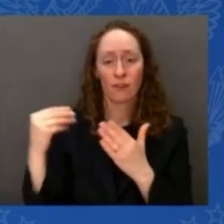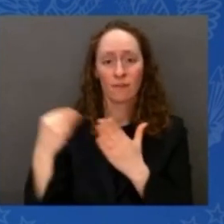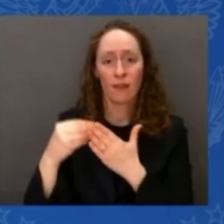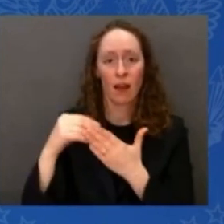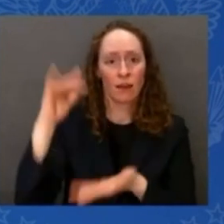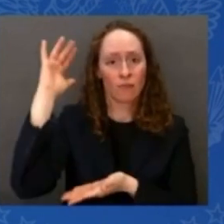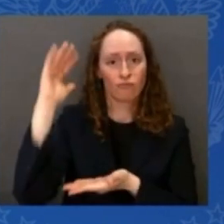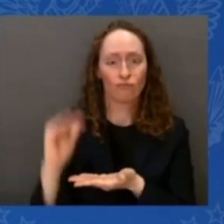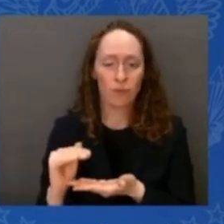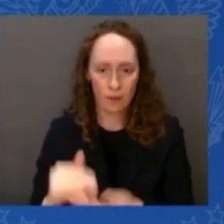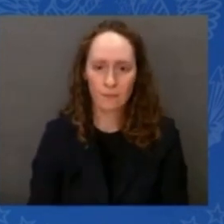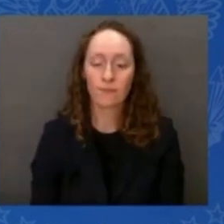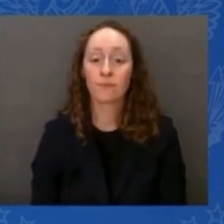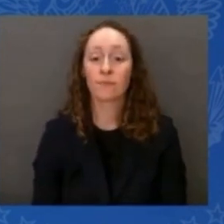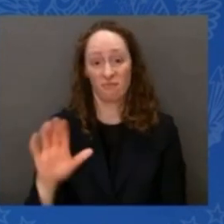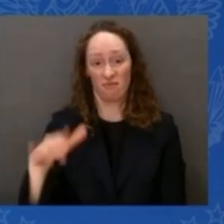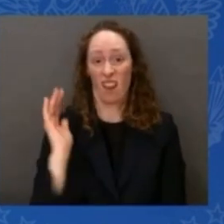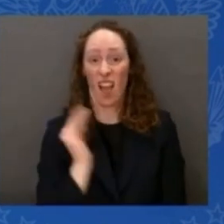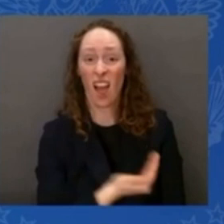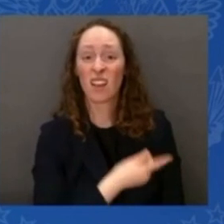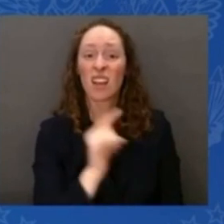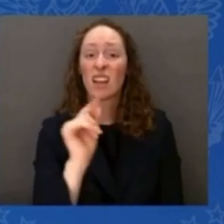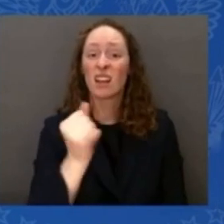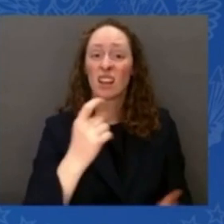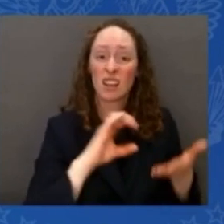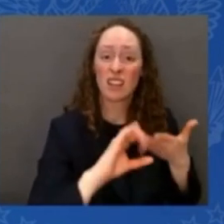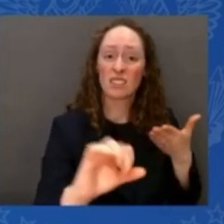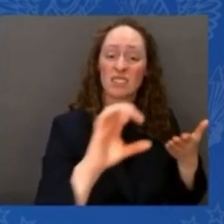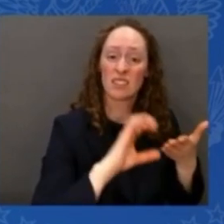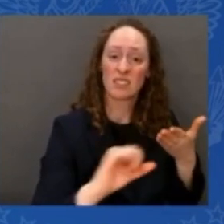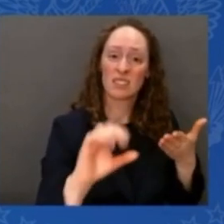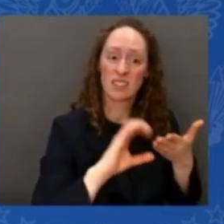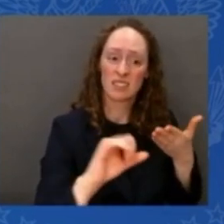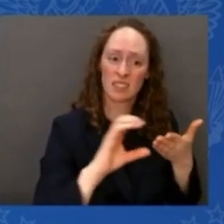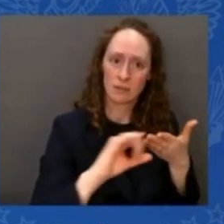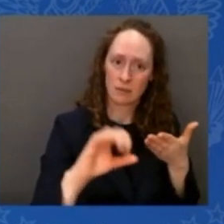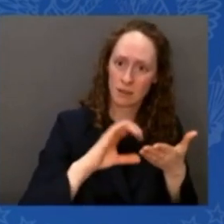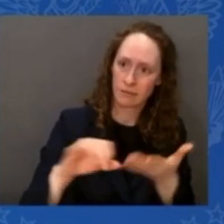prescription drugs. If they have to pay out